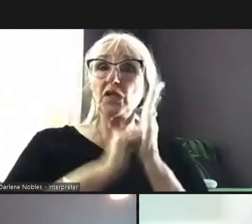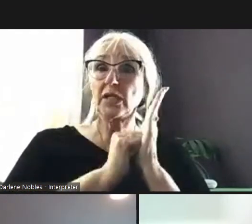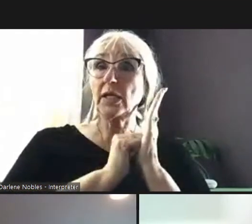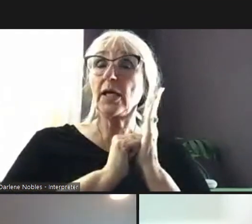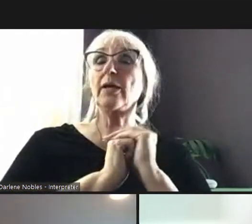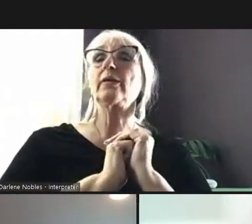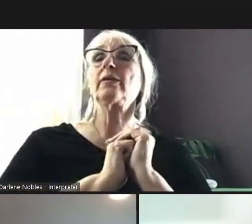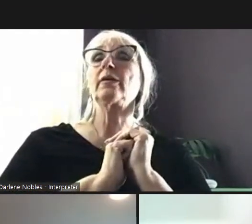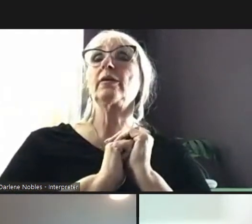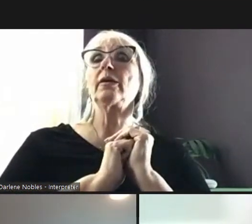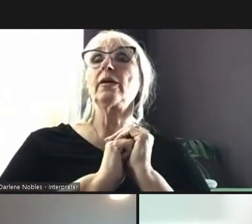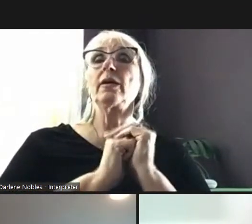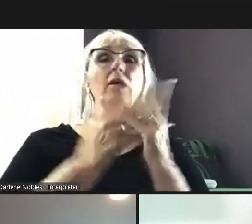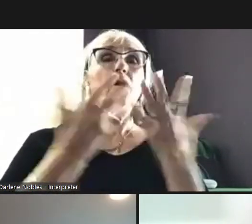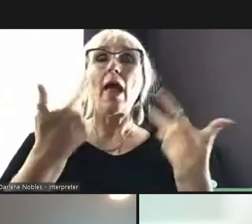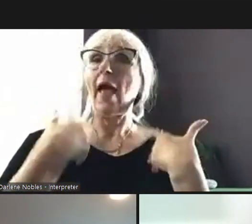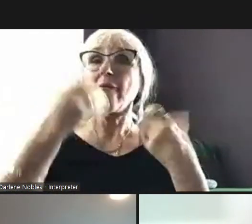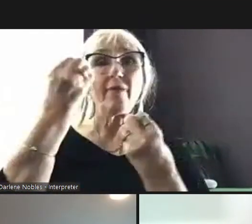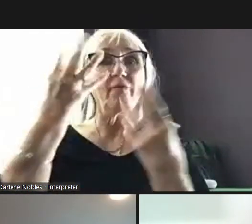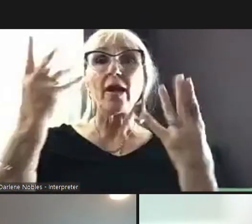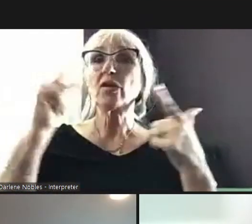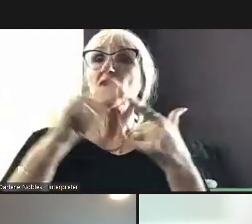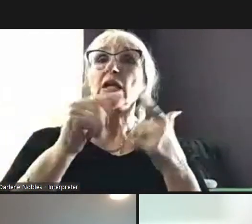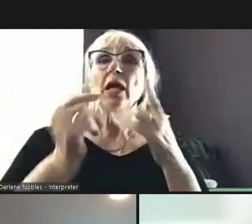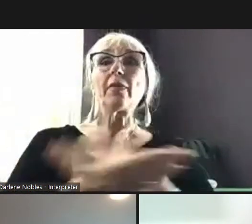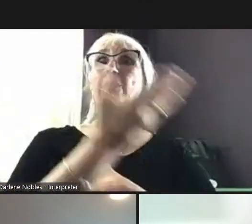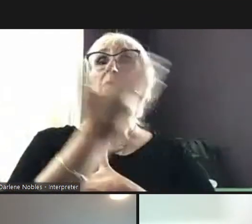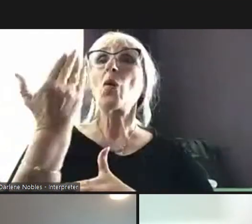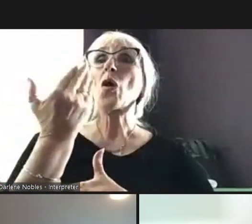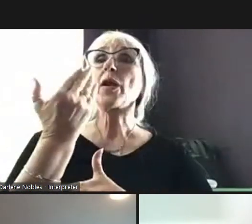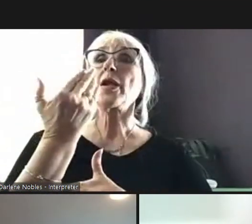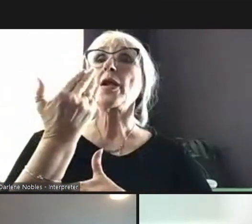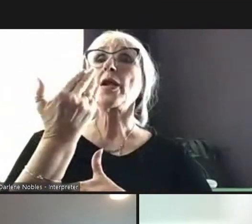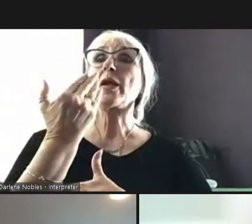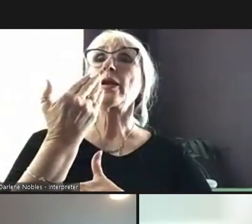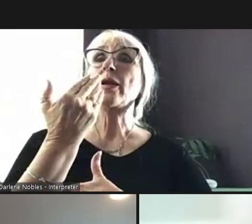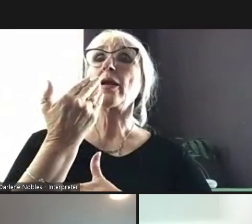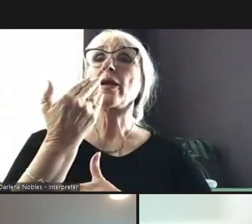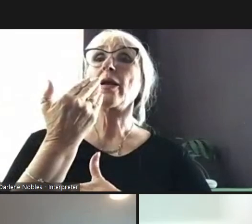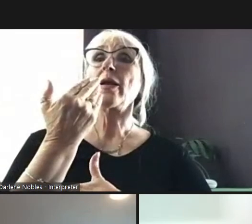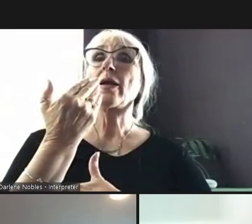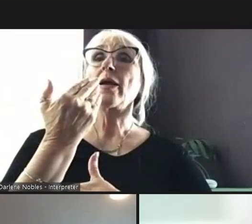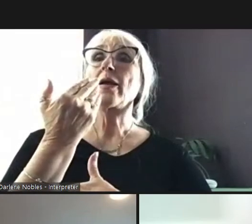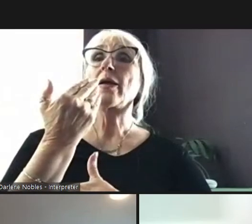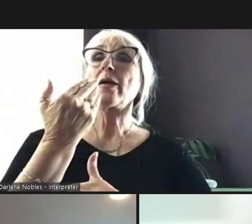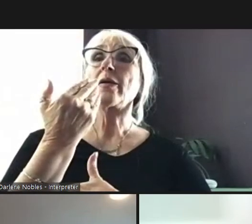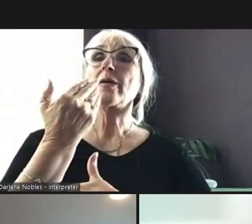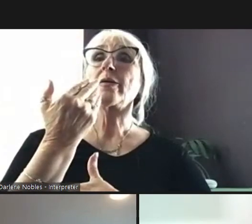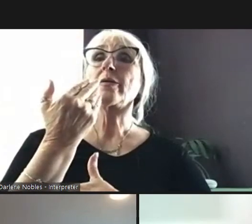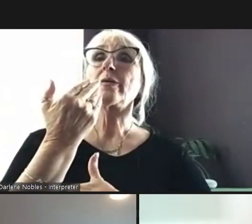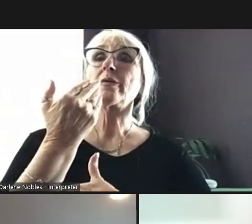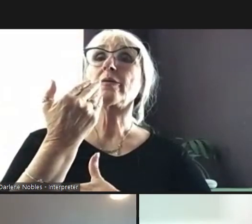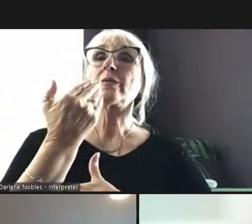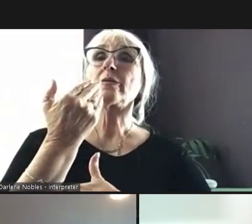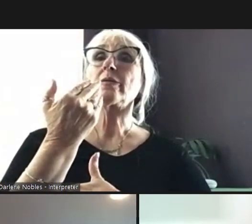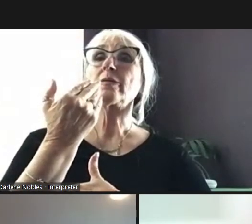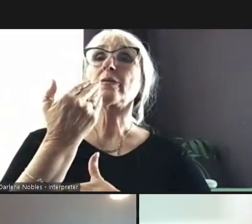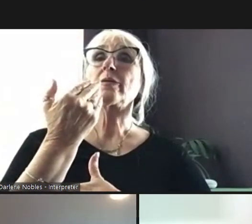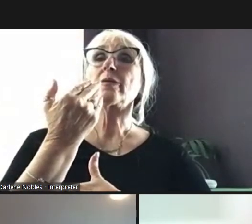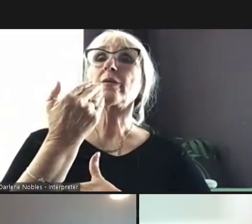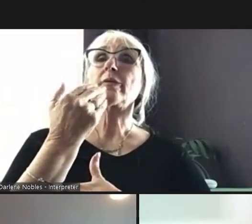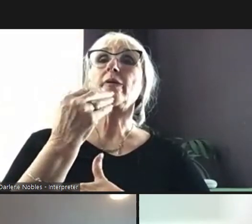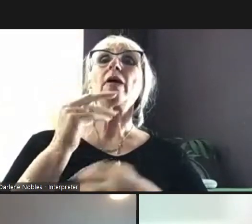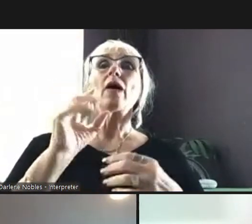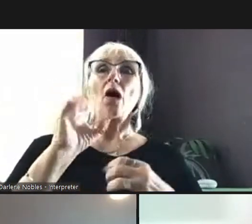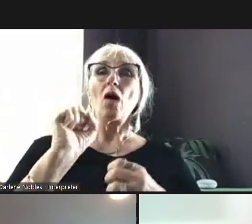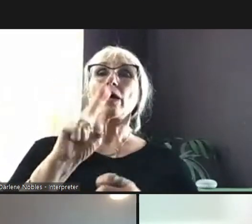We didn't have that information for this morning, but you can, verbally approve increasing that line item